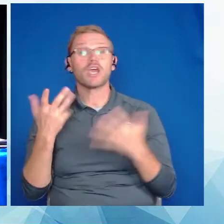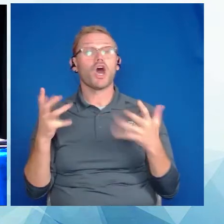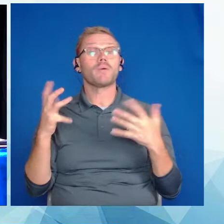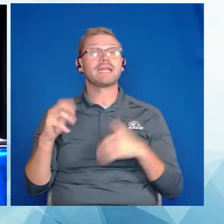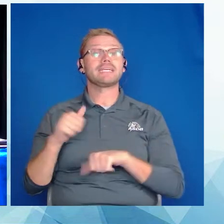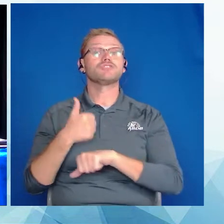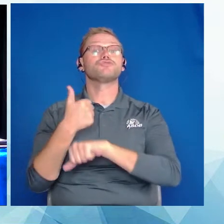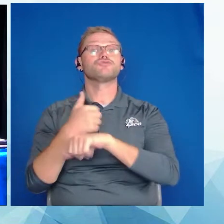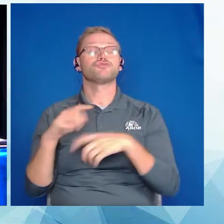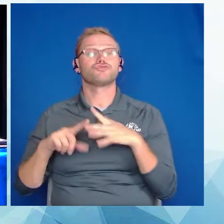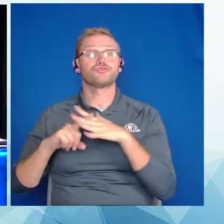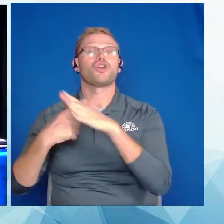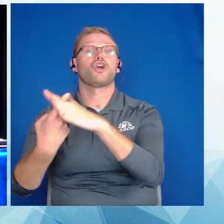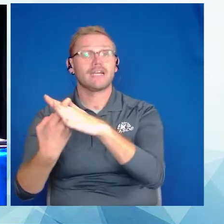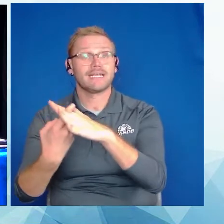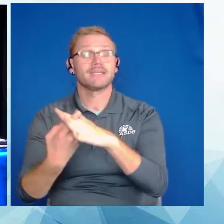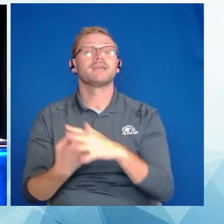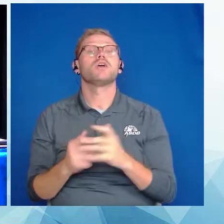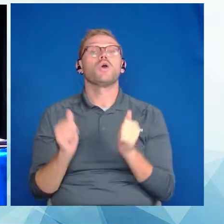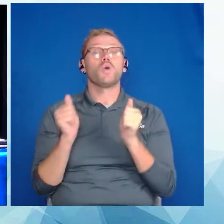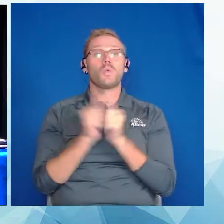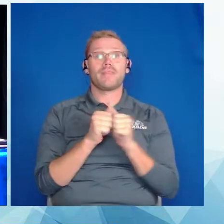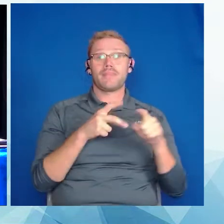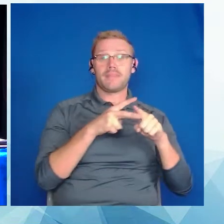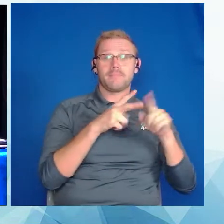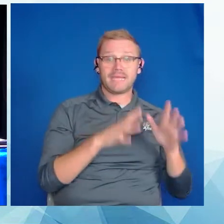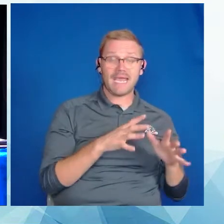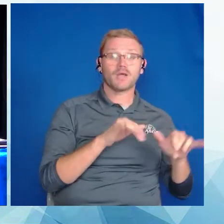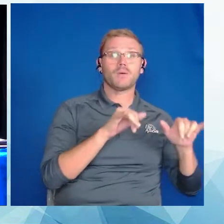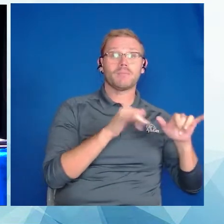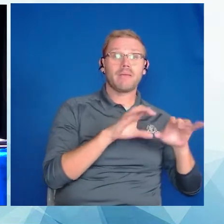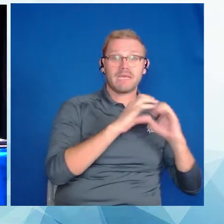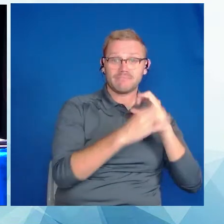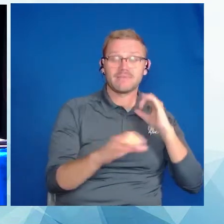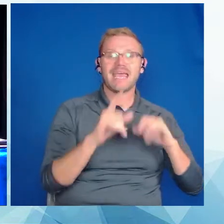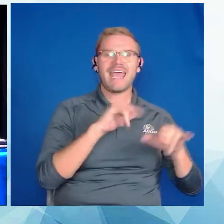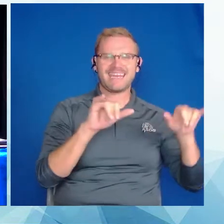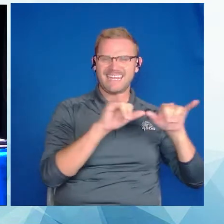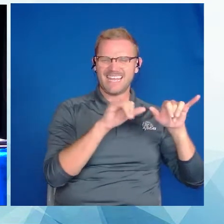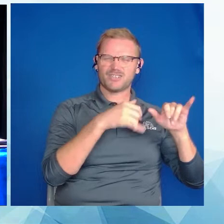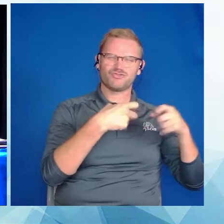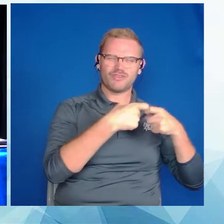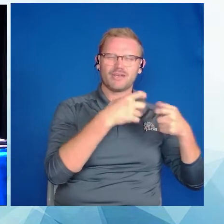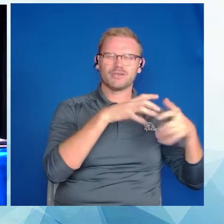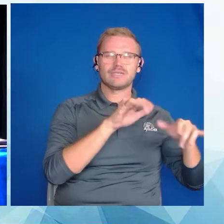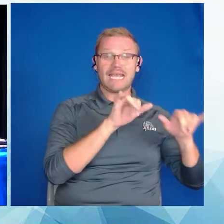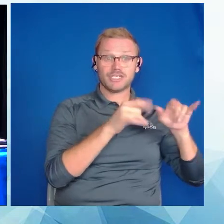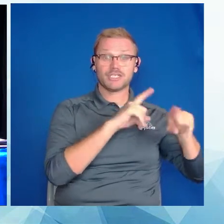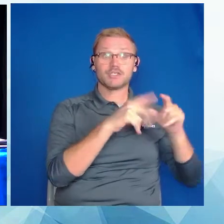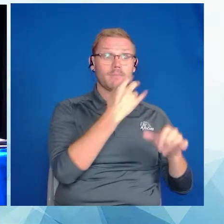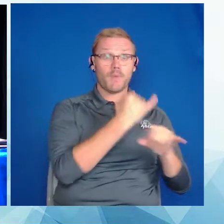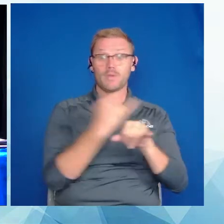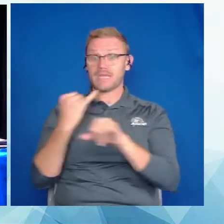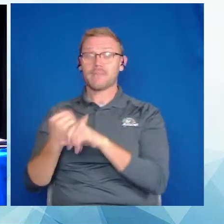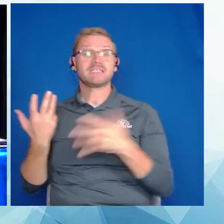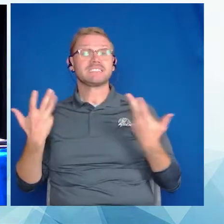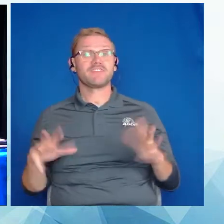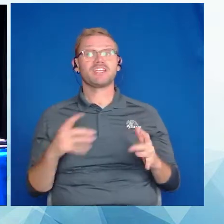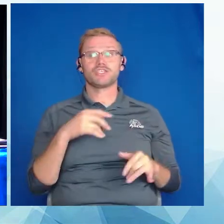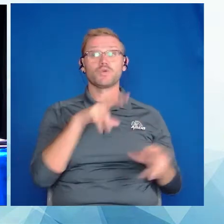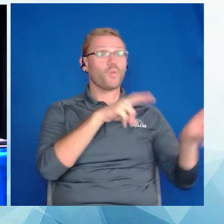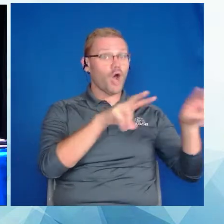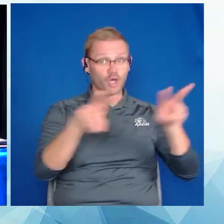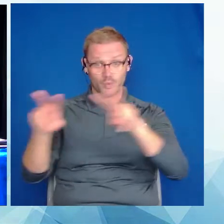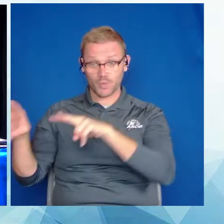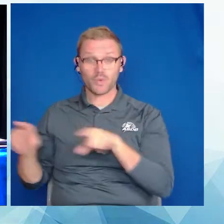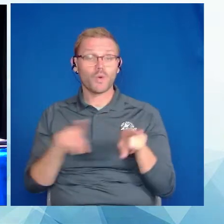started. Site walkthroughs with the mechanical, plumbing, and electrical engineering teams for both campuses have been completed,